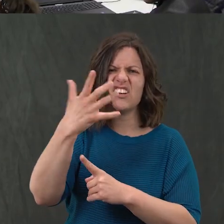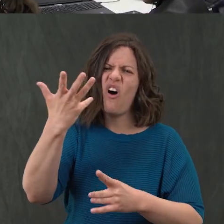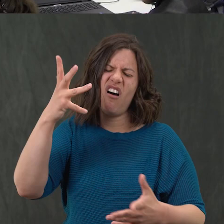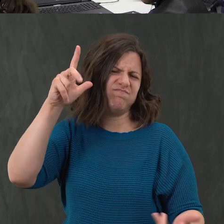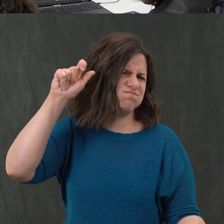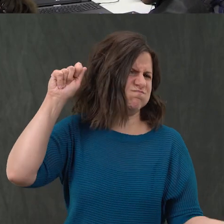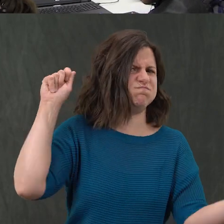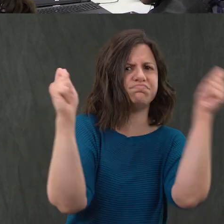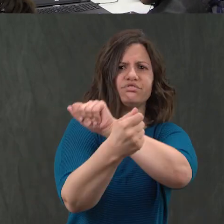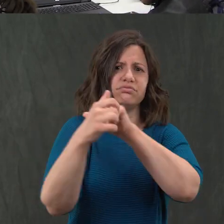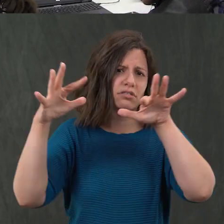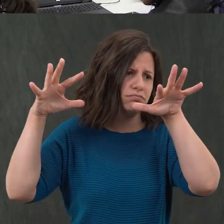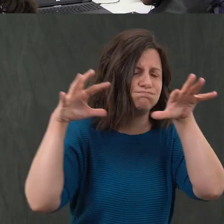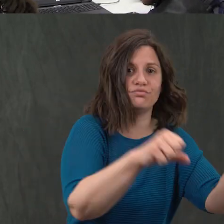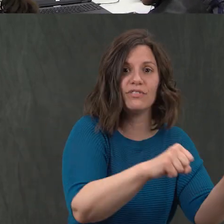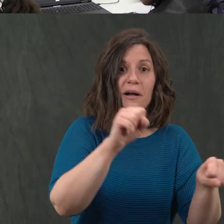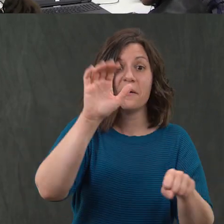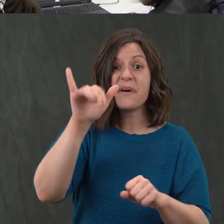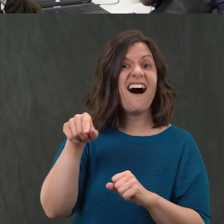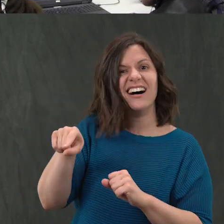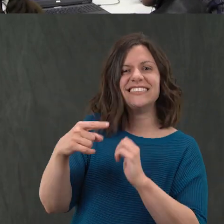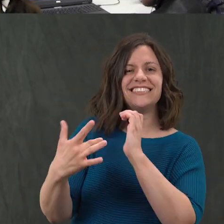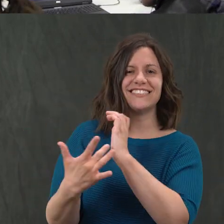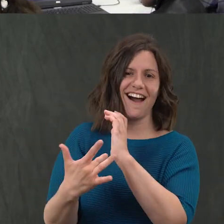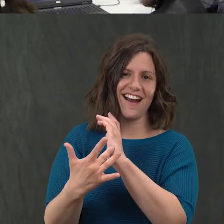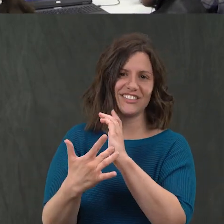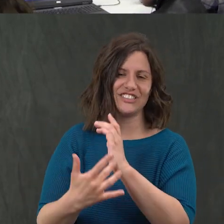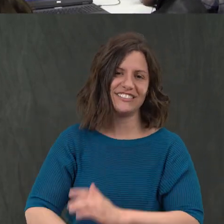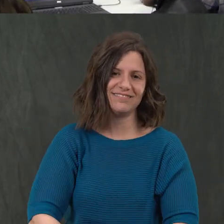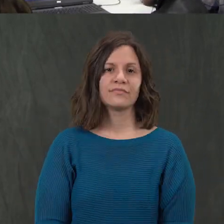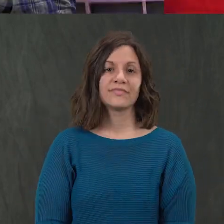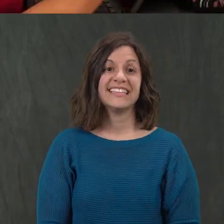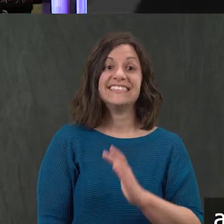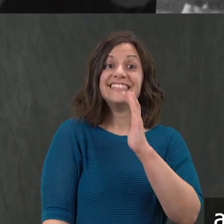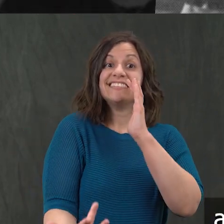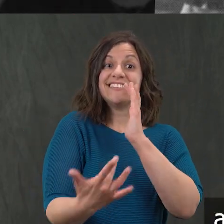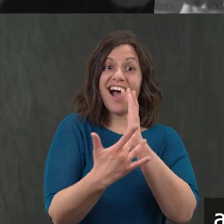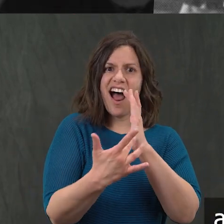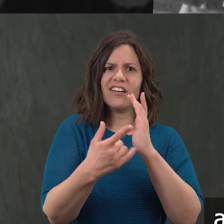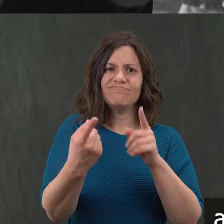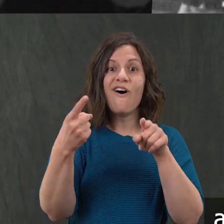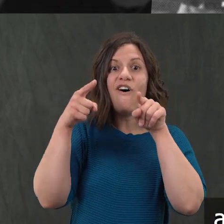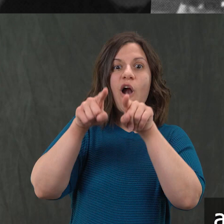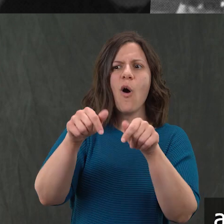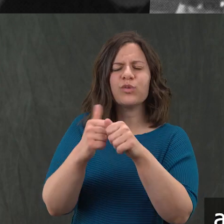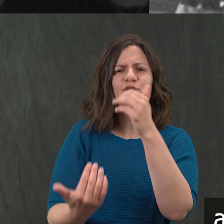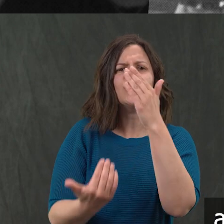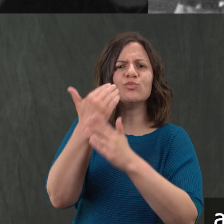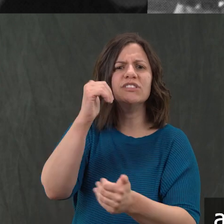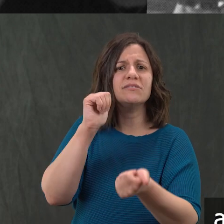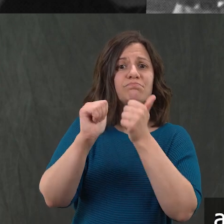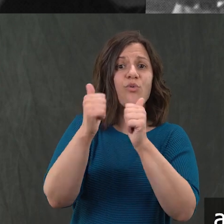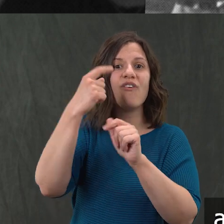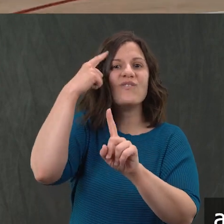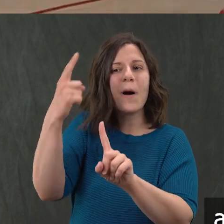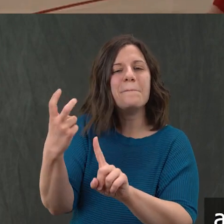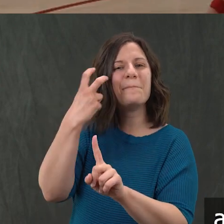a wipeout-sized wave of technology, CSDB goalball. along with a new sport for students who are